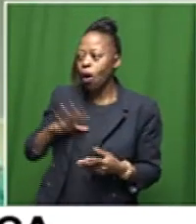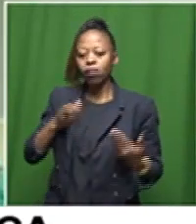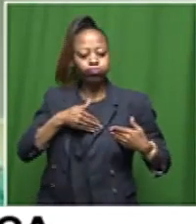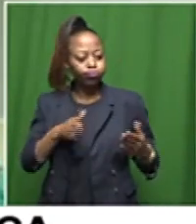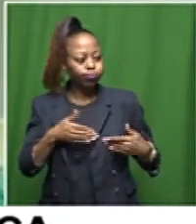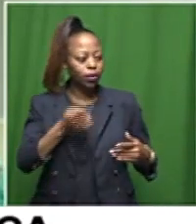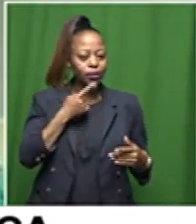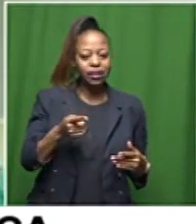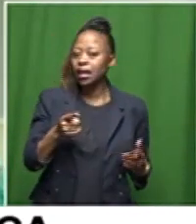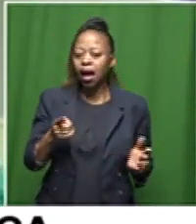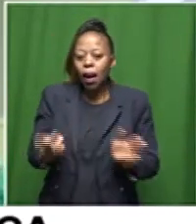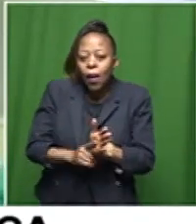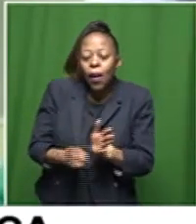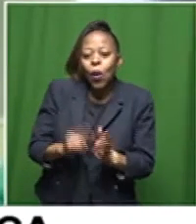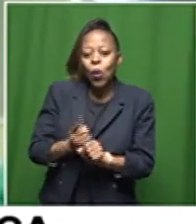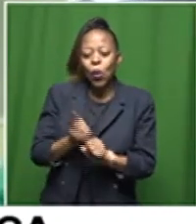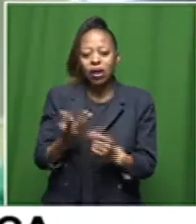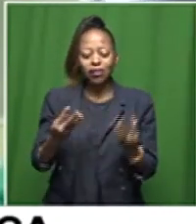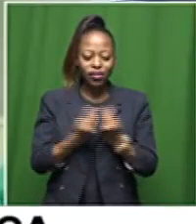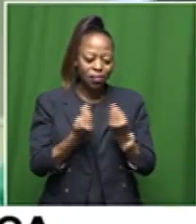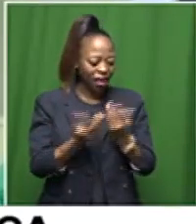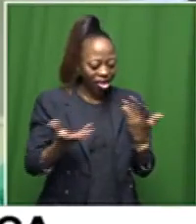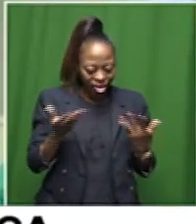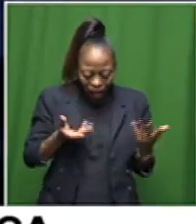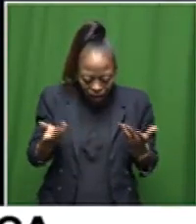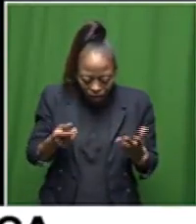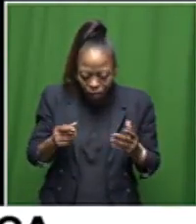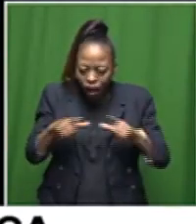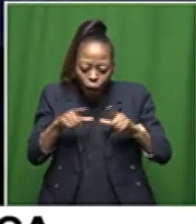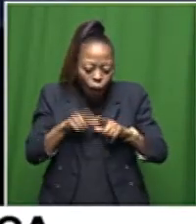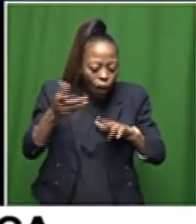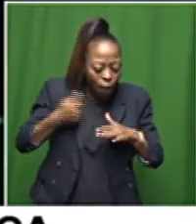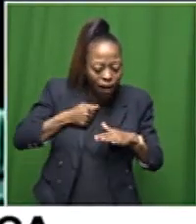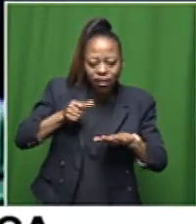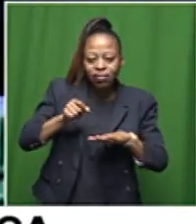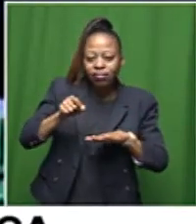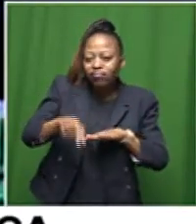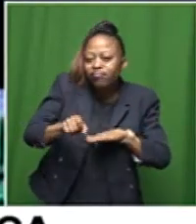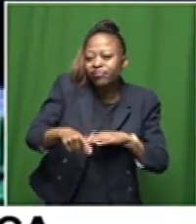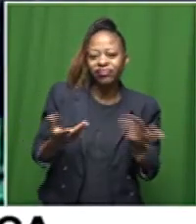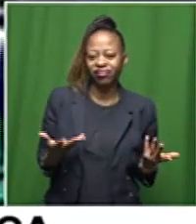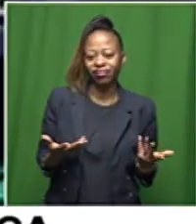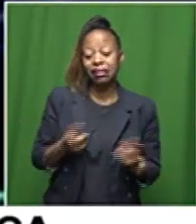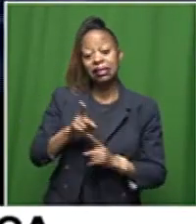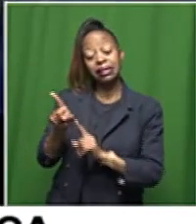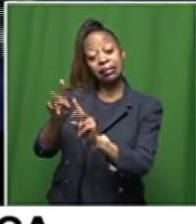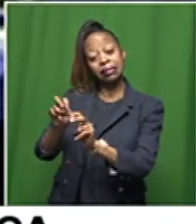fact that you're peeing your pants or that there's something coming out of your vagina. What this has done was sort